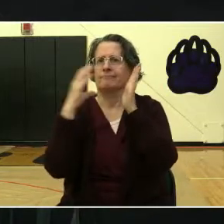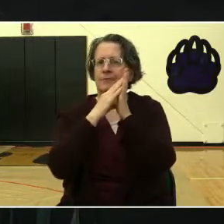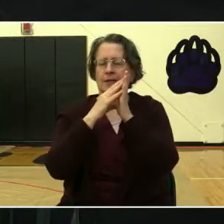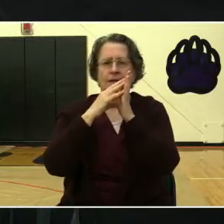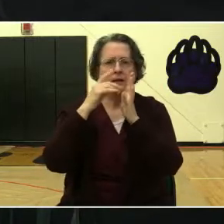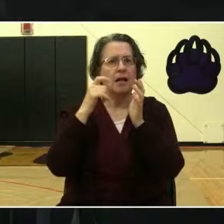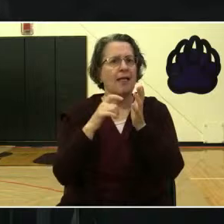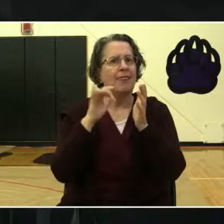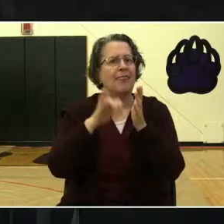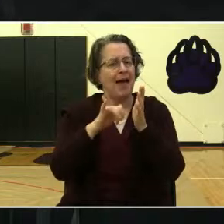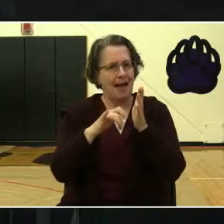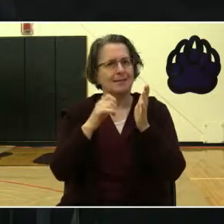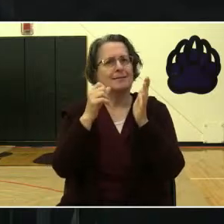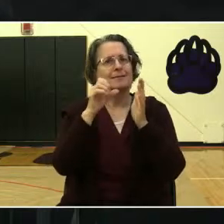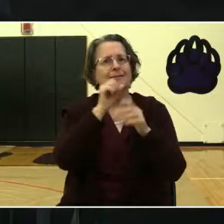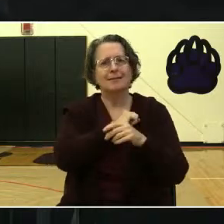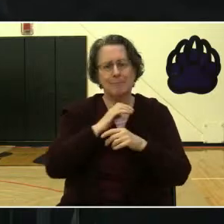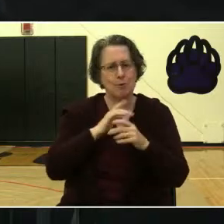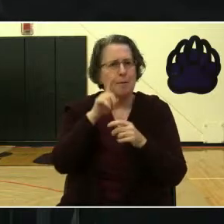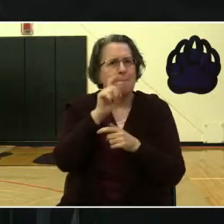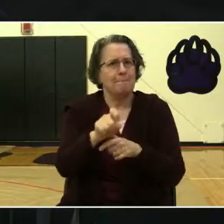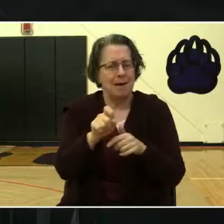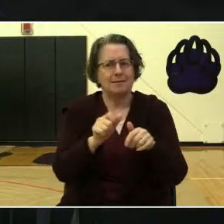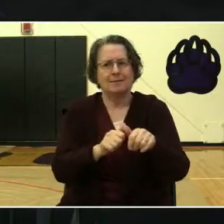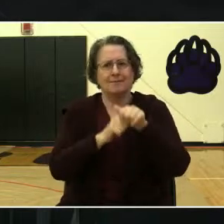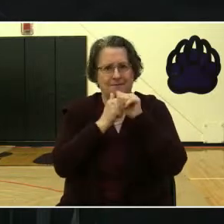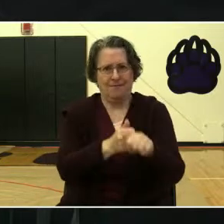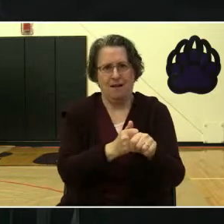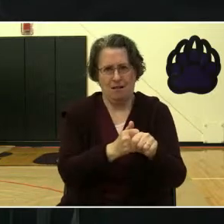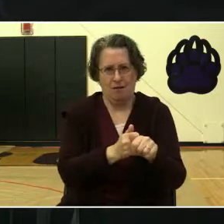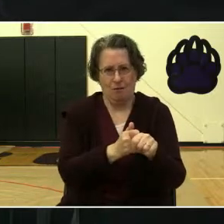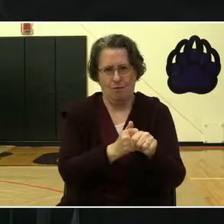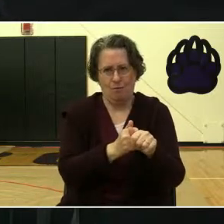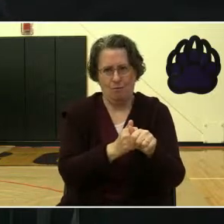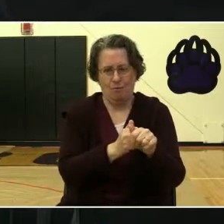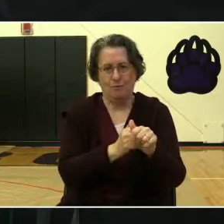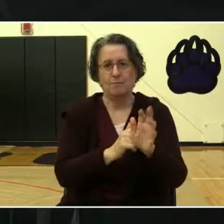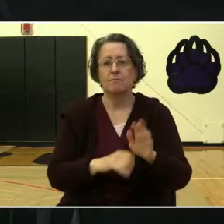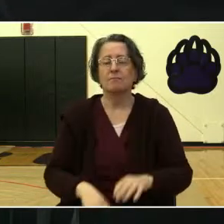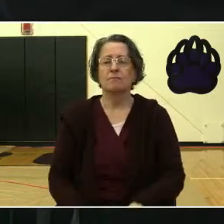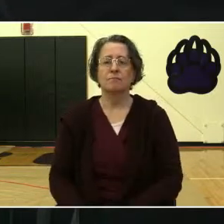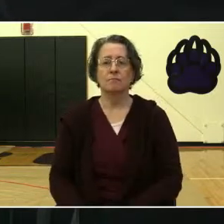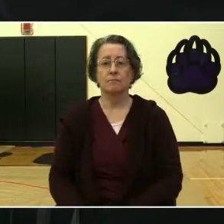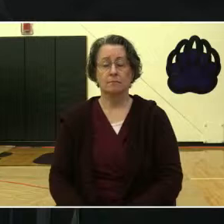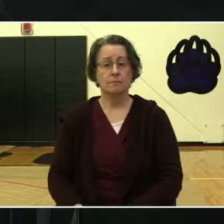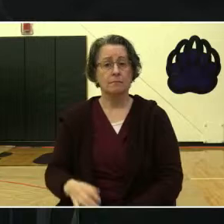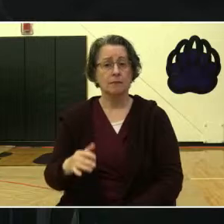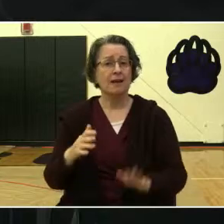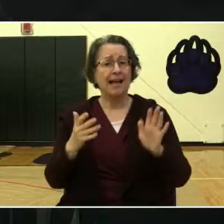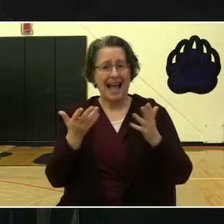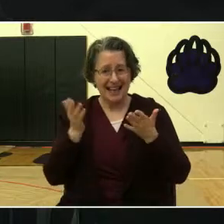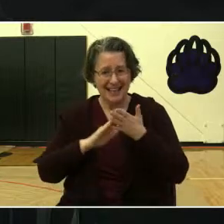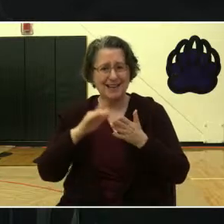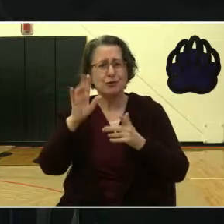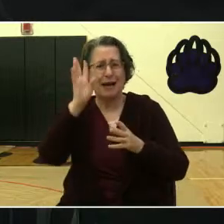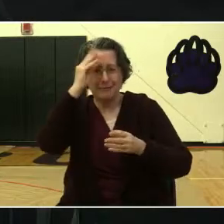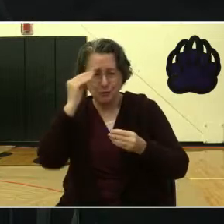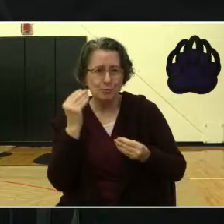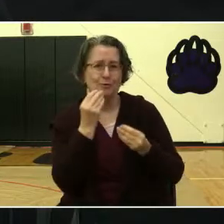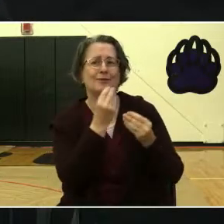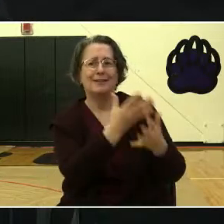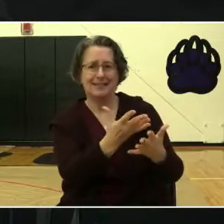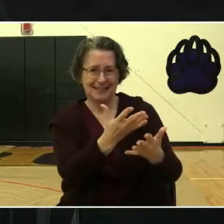action if one wants to have that preference communicated as a non-binding